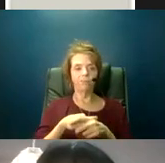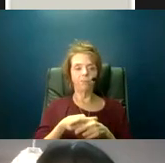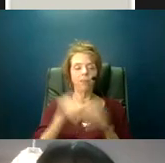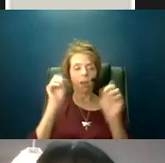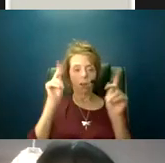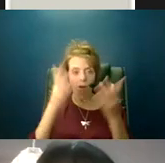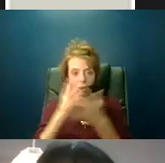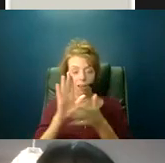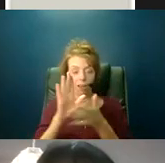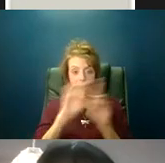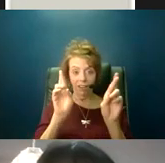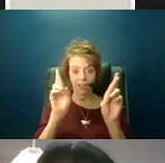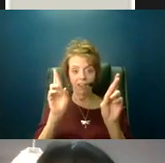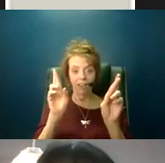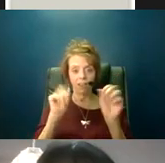ready? Here we go.